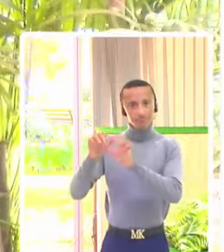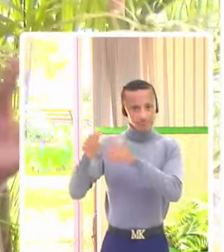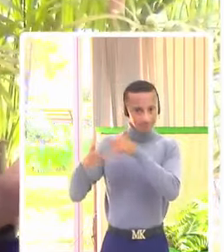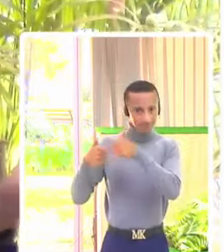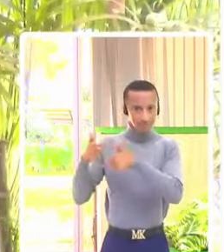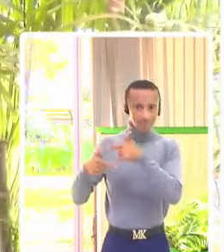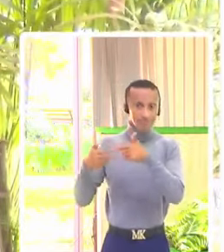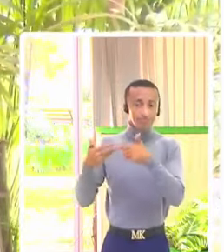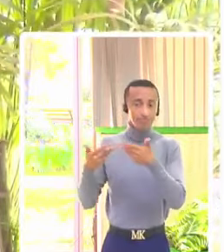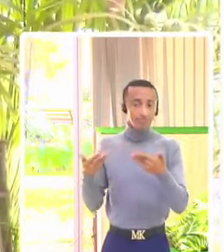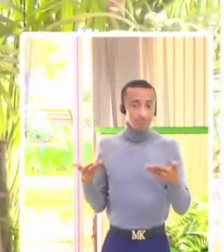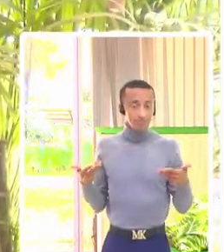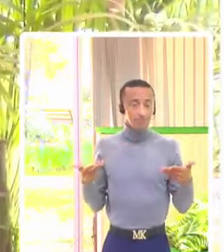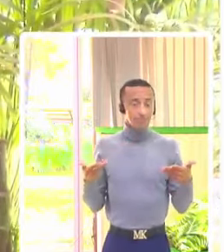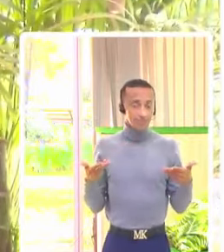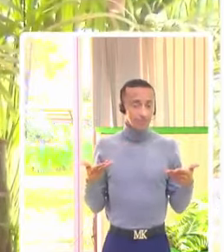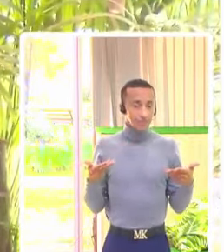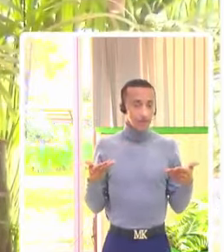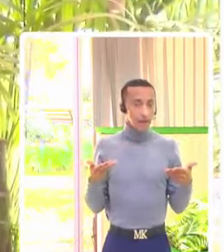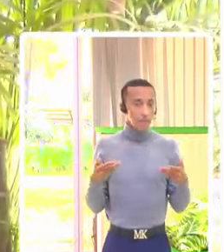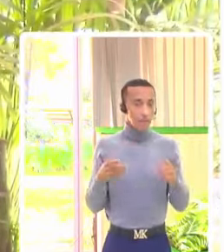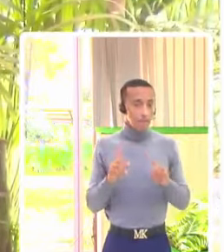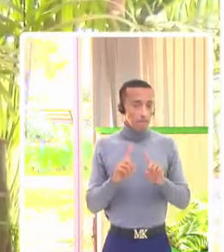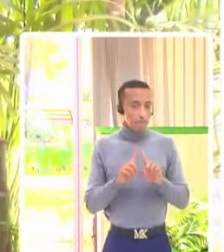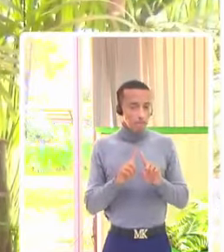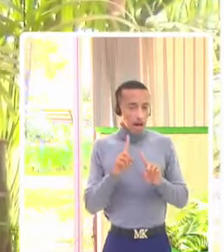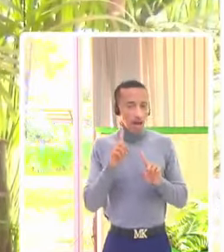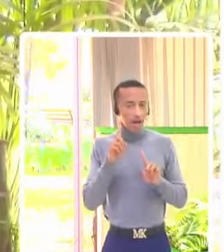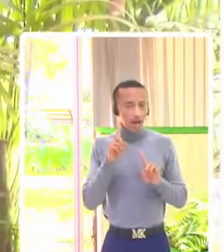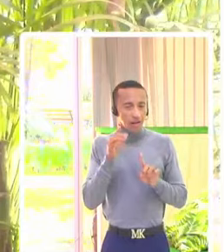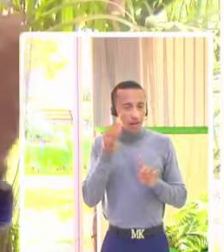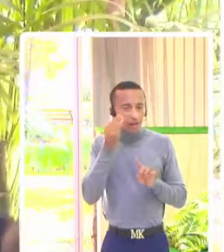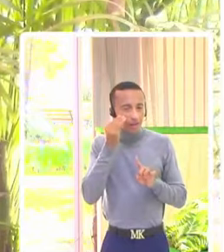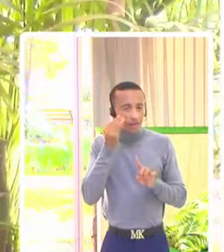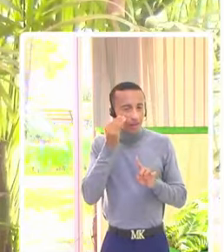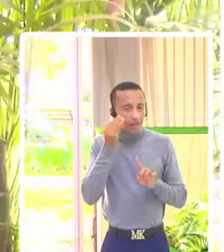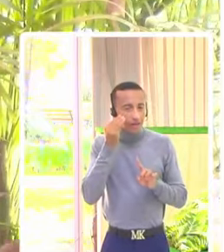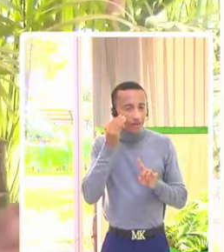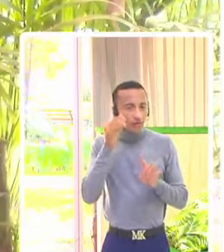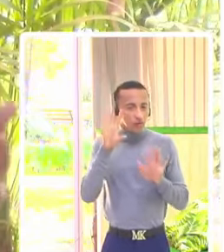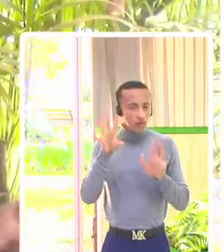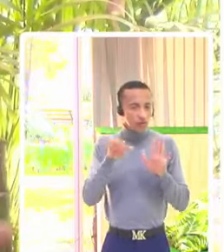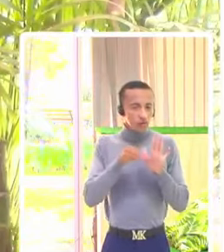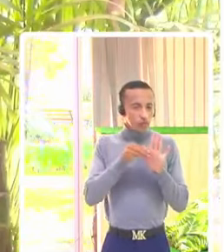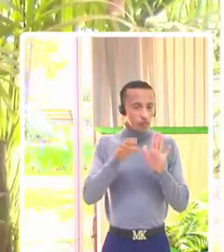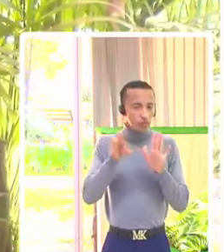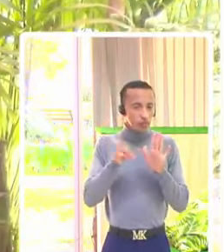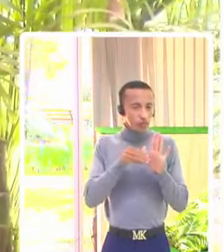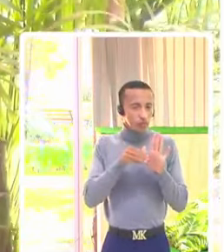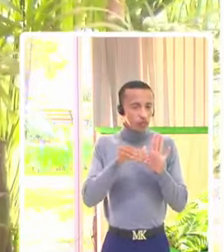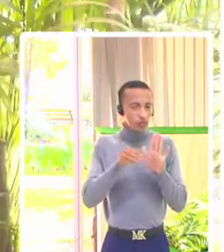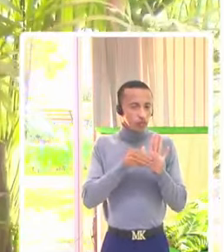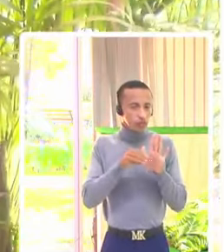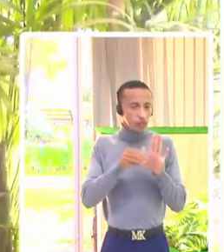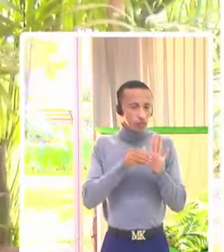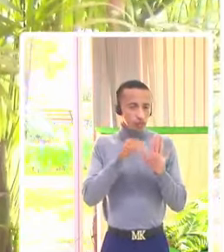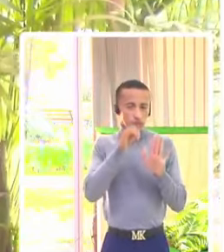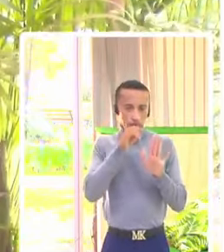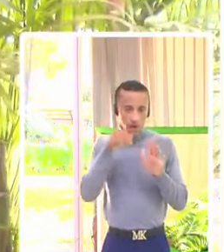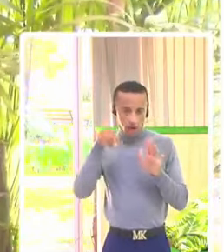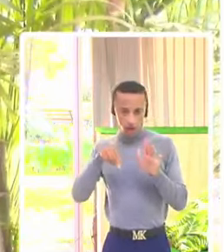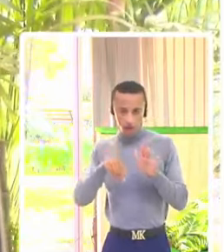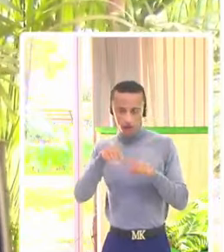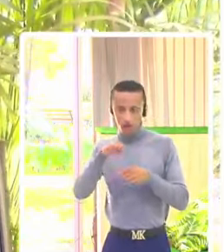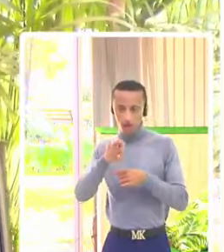Trying to bring an app to the table and as a school of